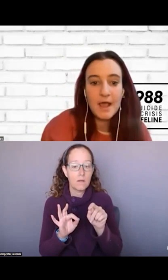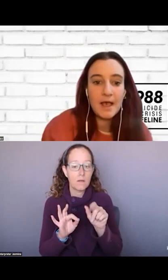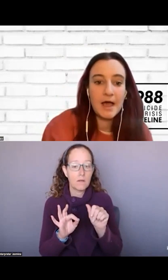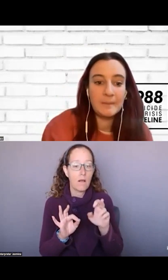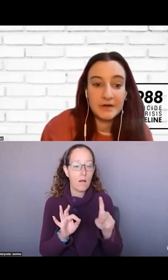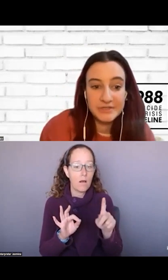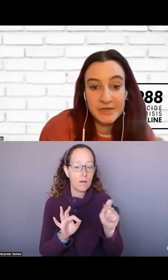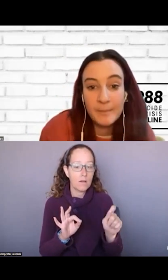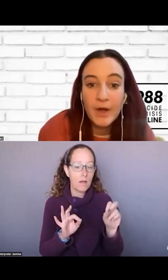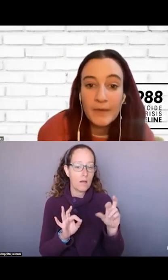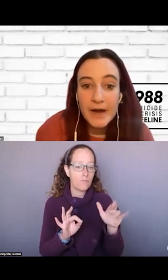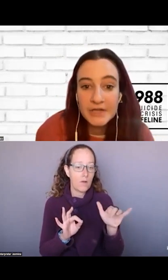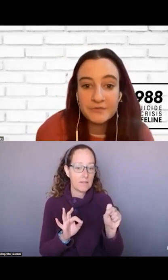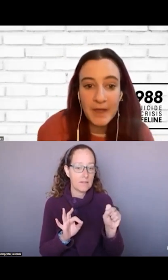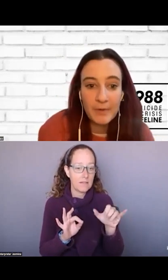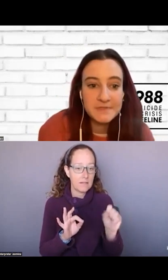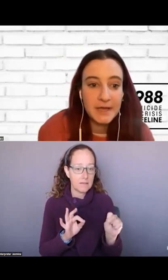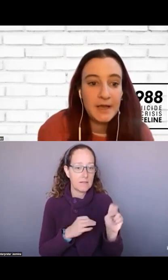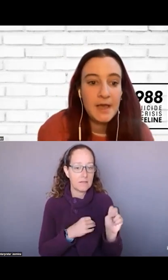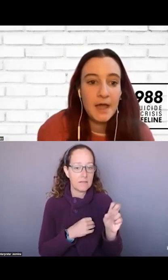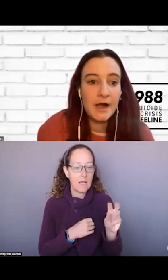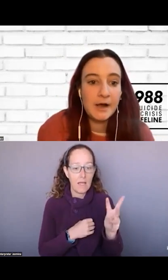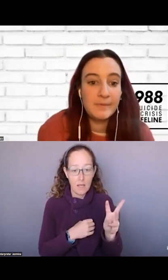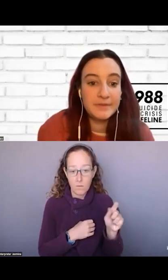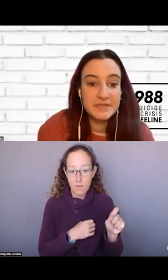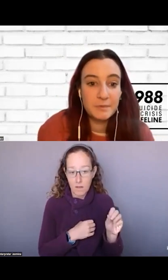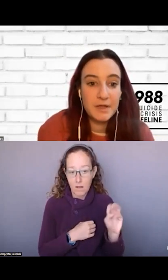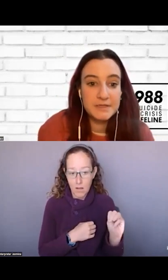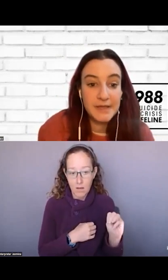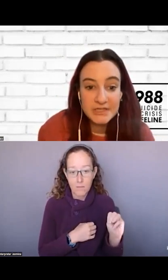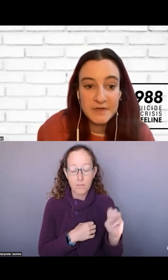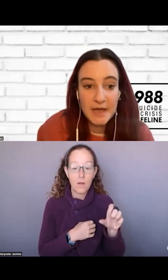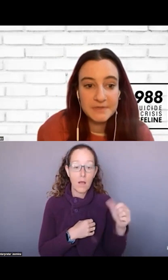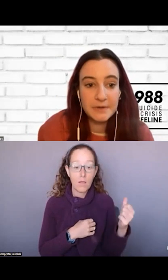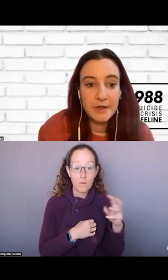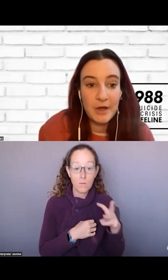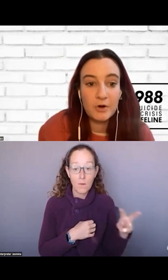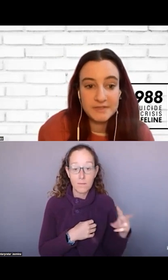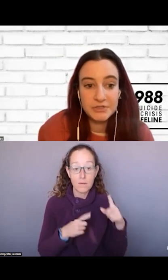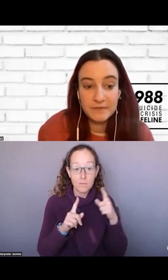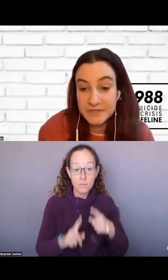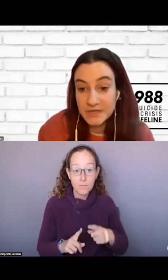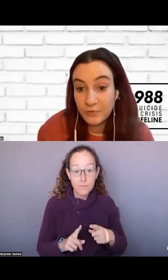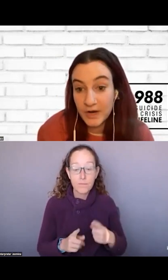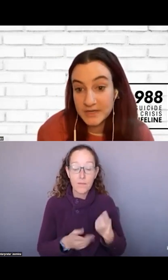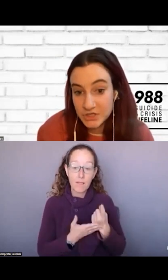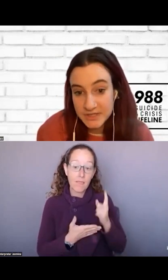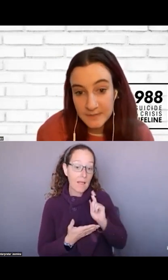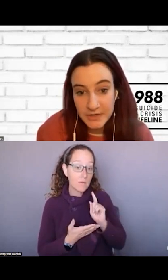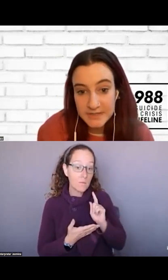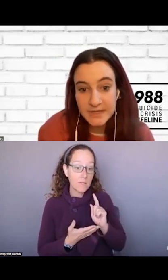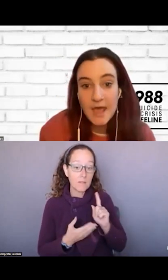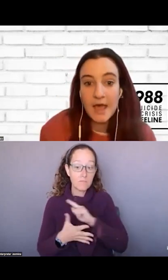talk.crisisnow.com. Here are just a couple other highlights from that website. This was last week's episode about crisis services for